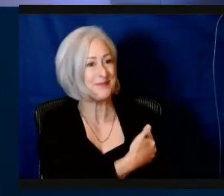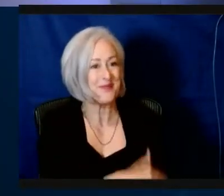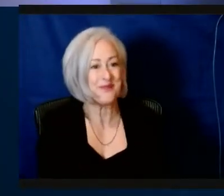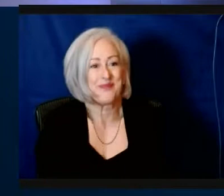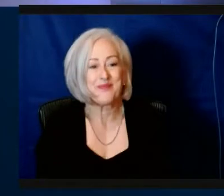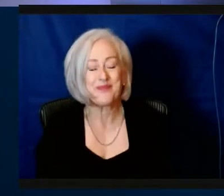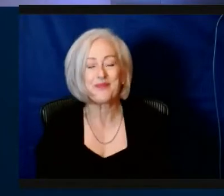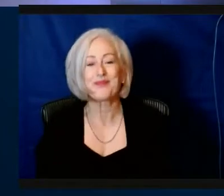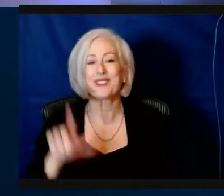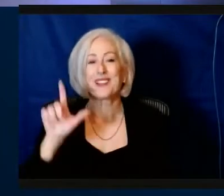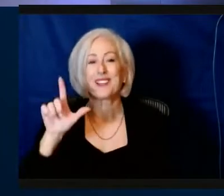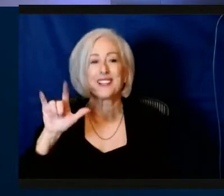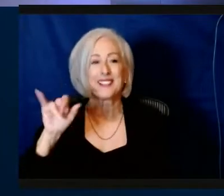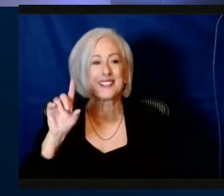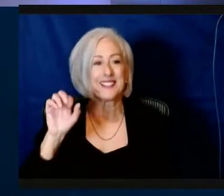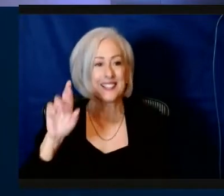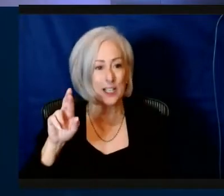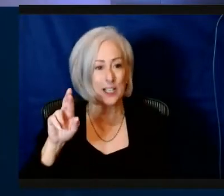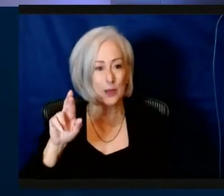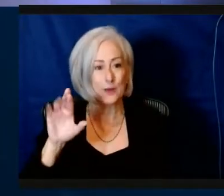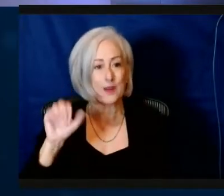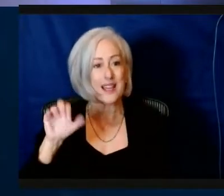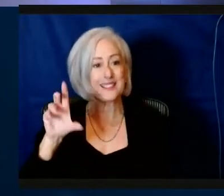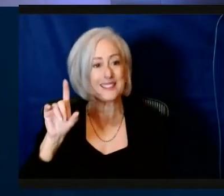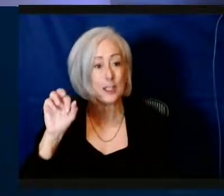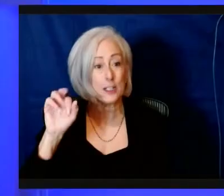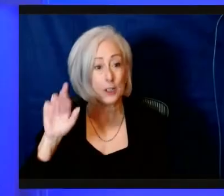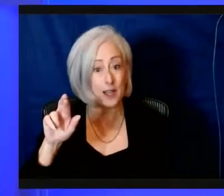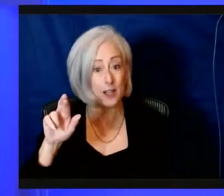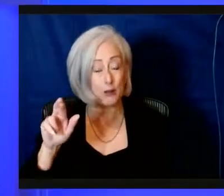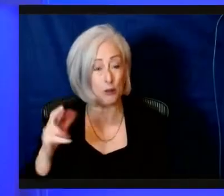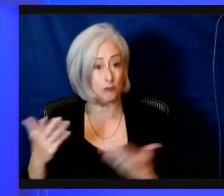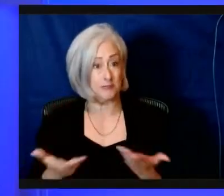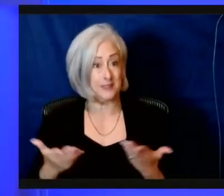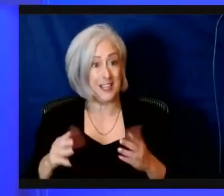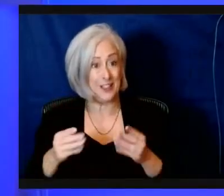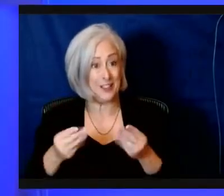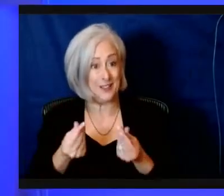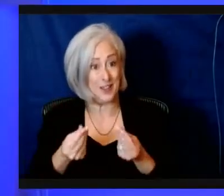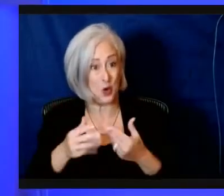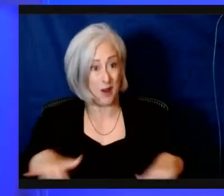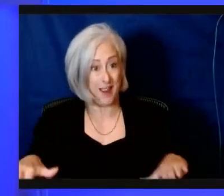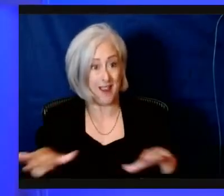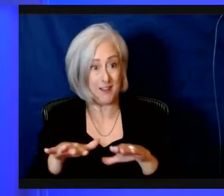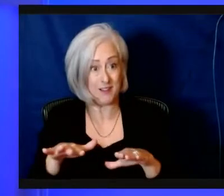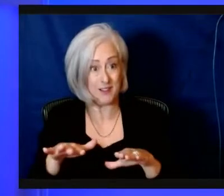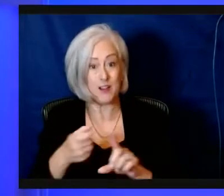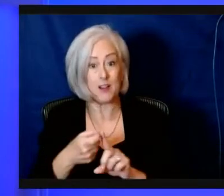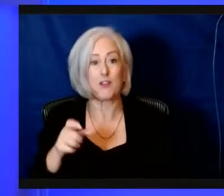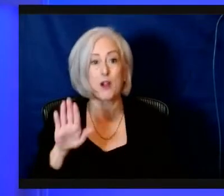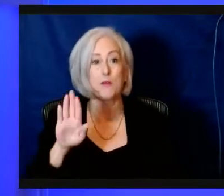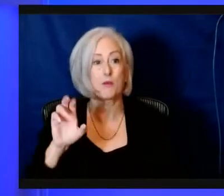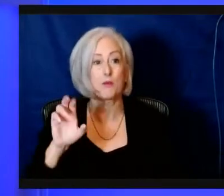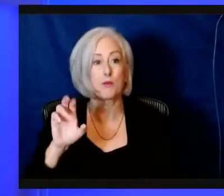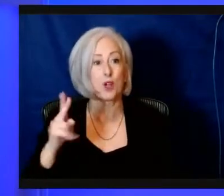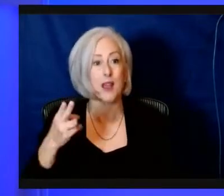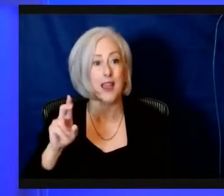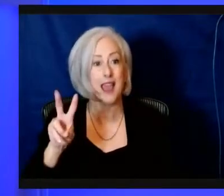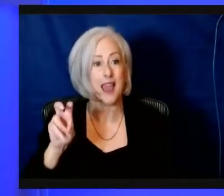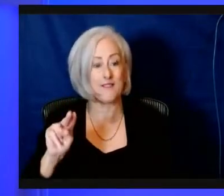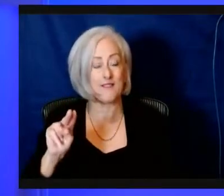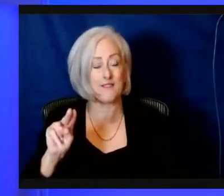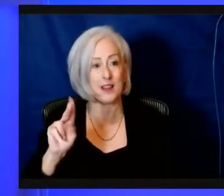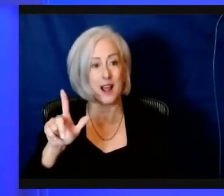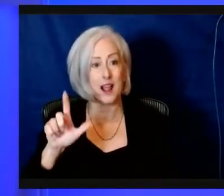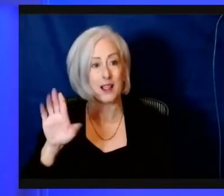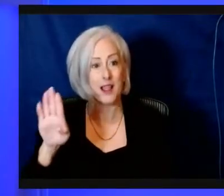use on the ground is based out of the Brookhaven National Laboratories in New York. And that